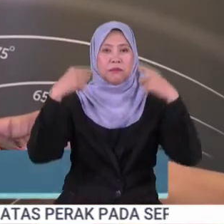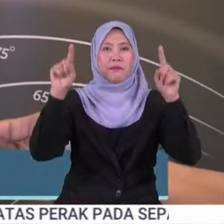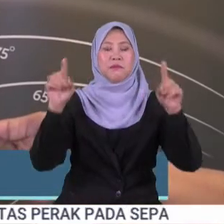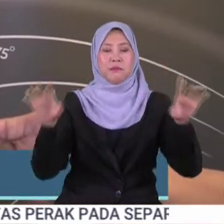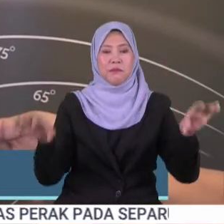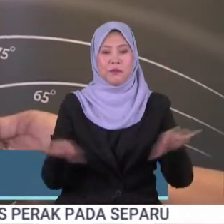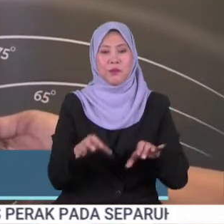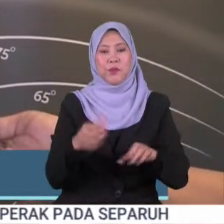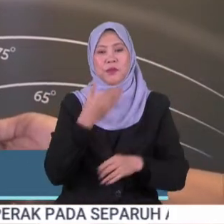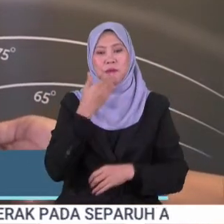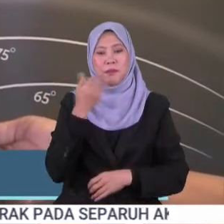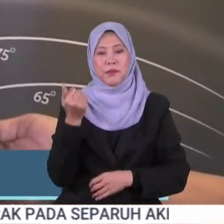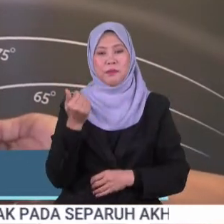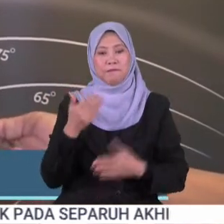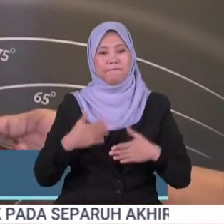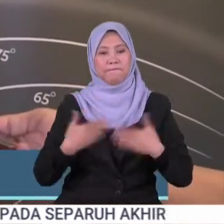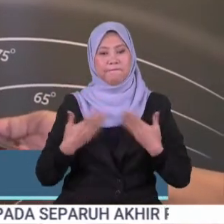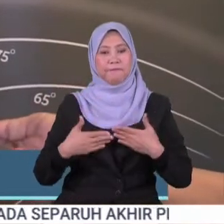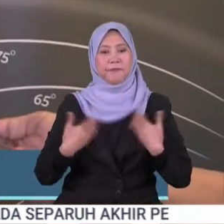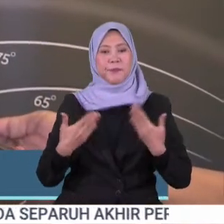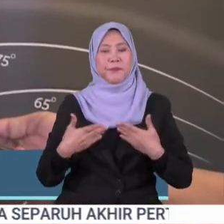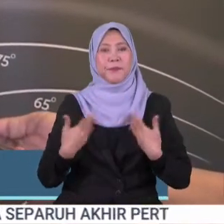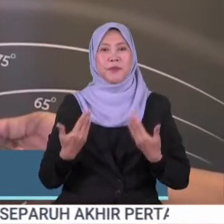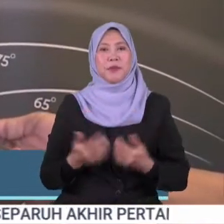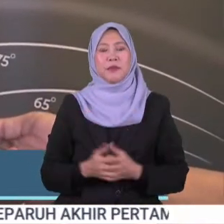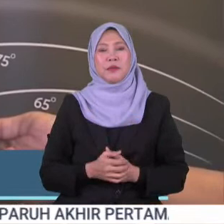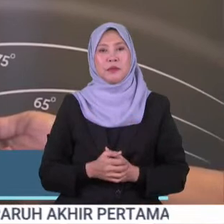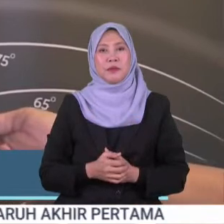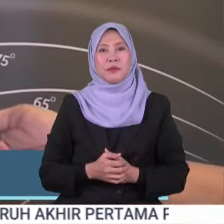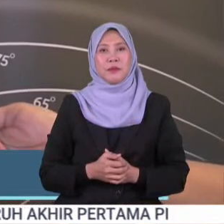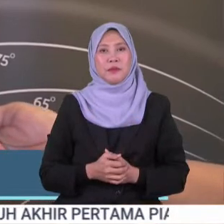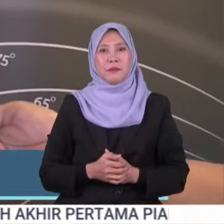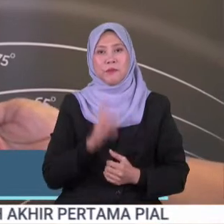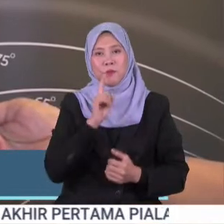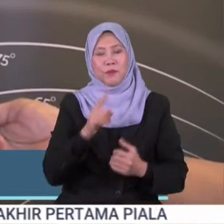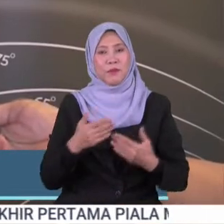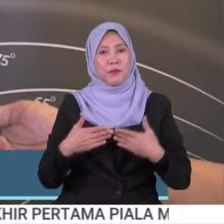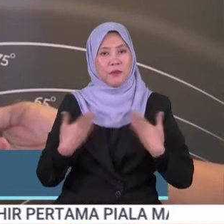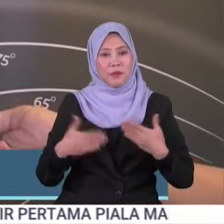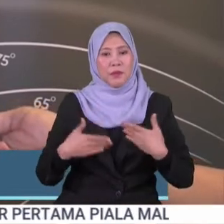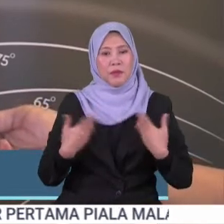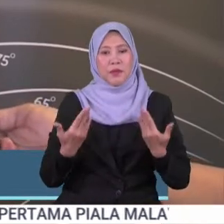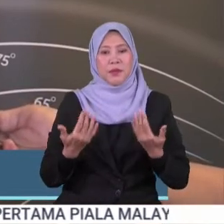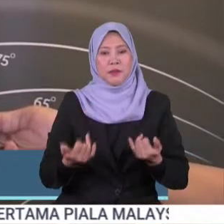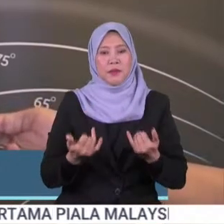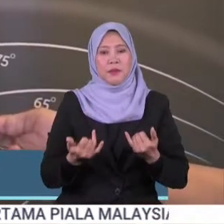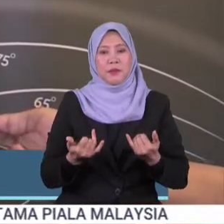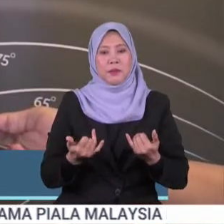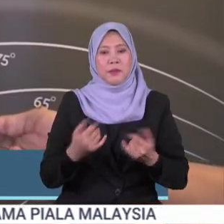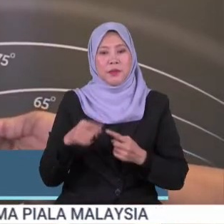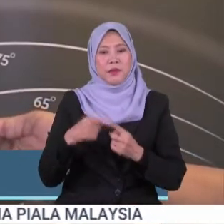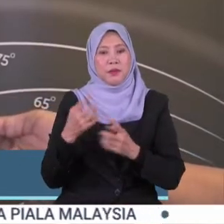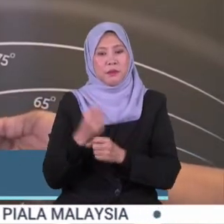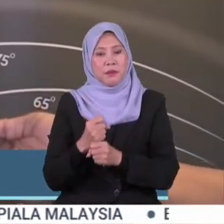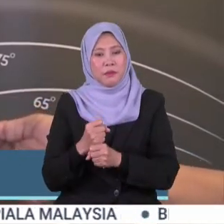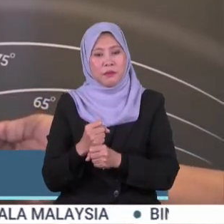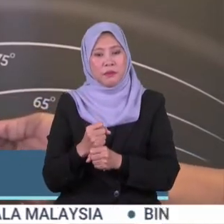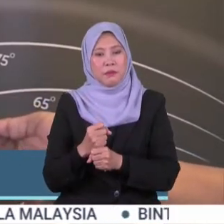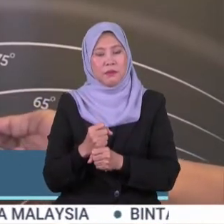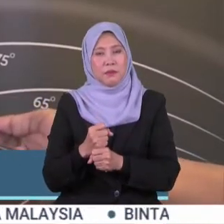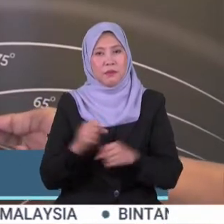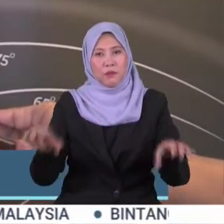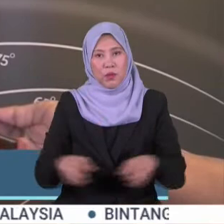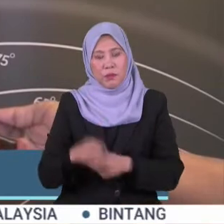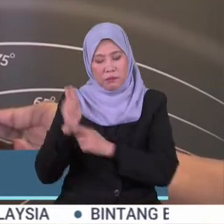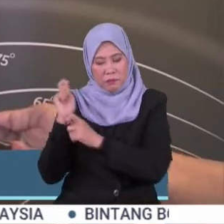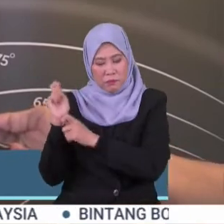well. And it was just it's obviously nerve-wracking to have playoffs, but you know, I'm happy